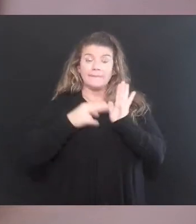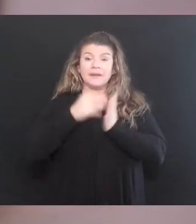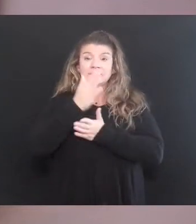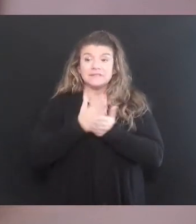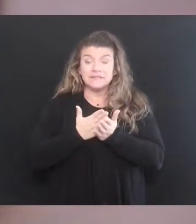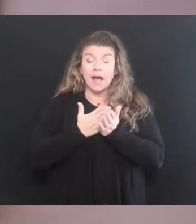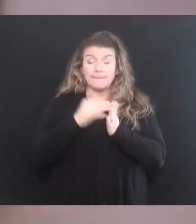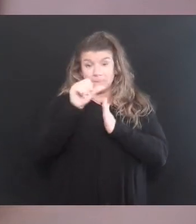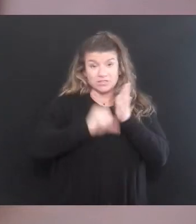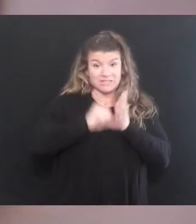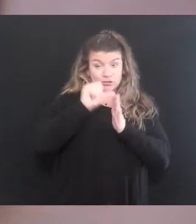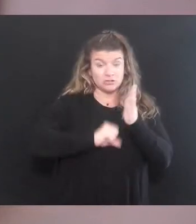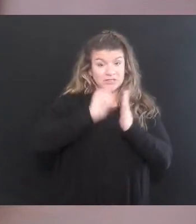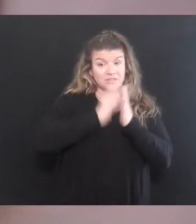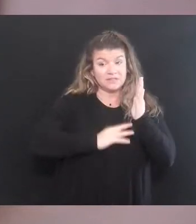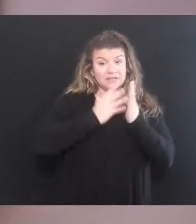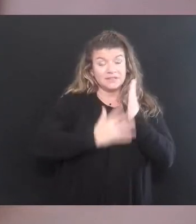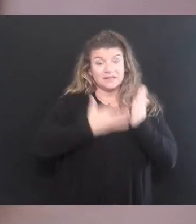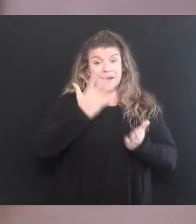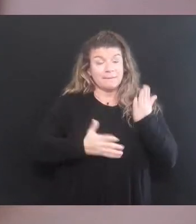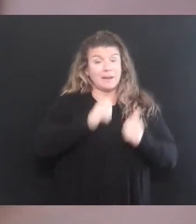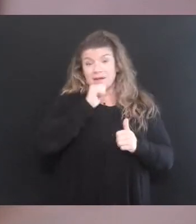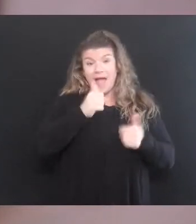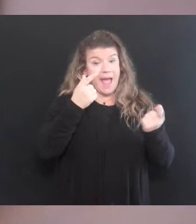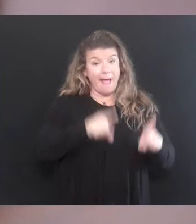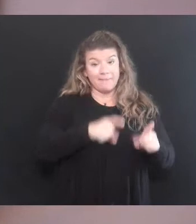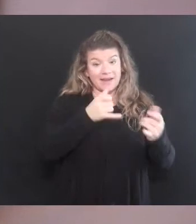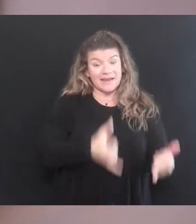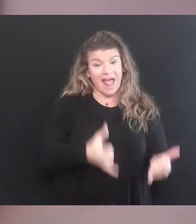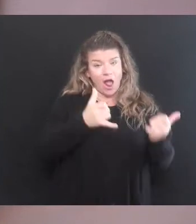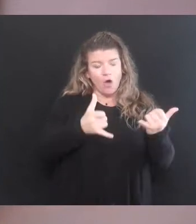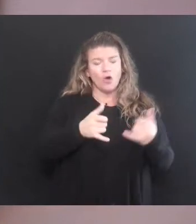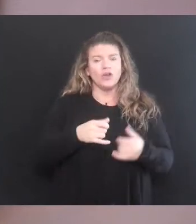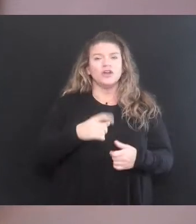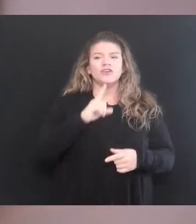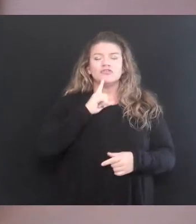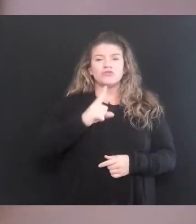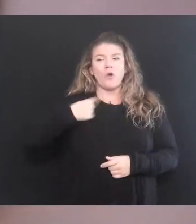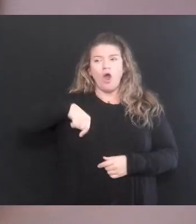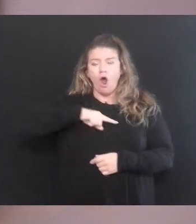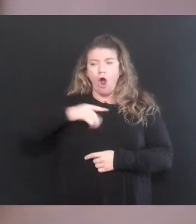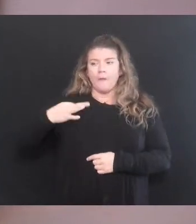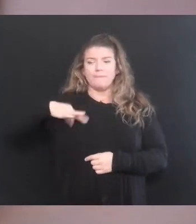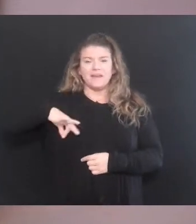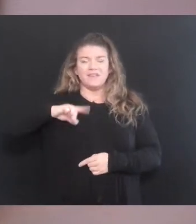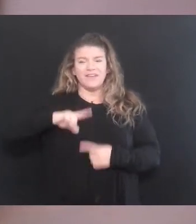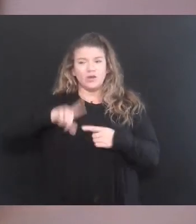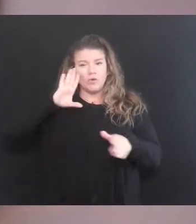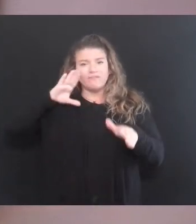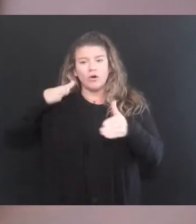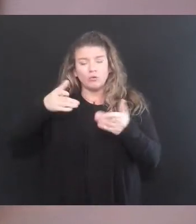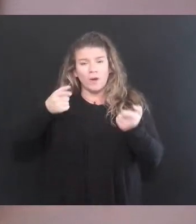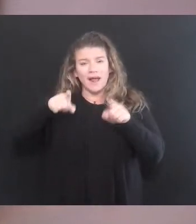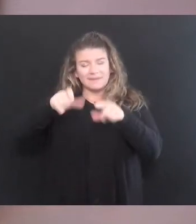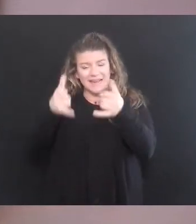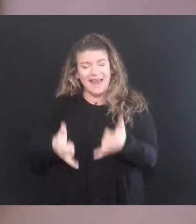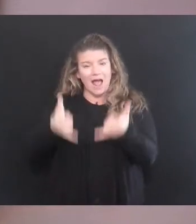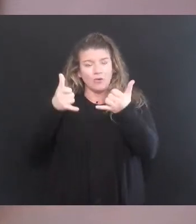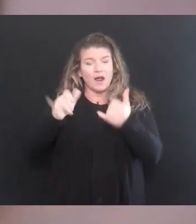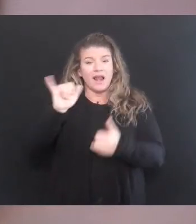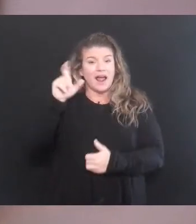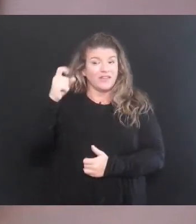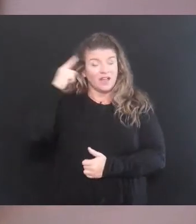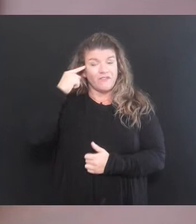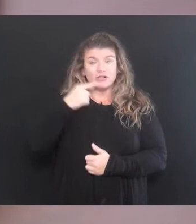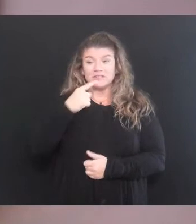procedures that have been scheduled are not being done right now. So it is to all of our benefits to focus on the present. And as the governor has said